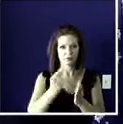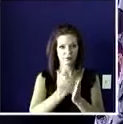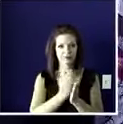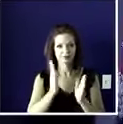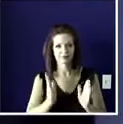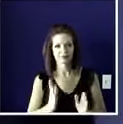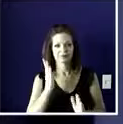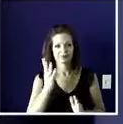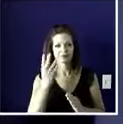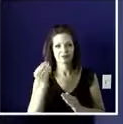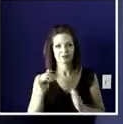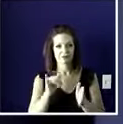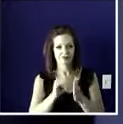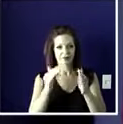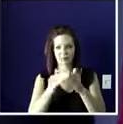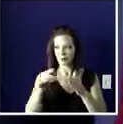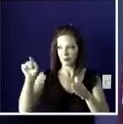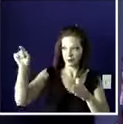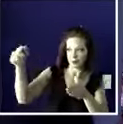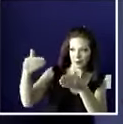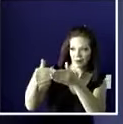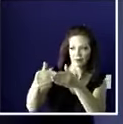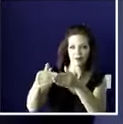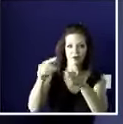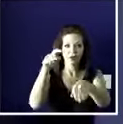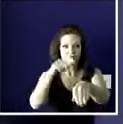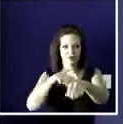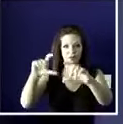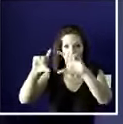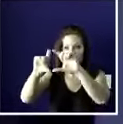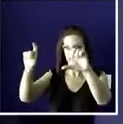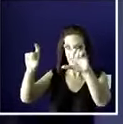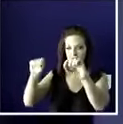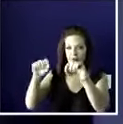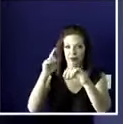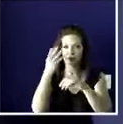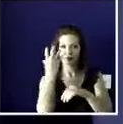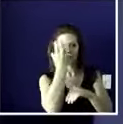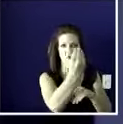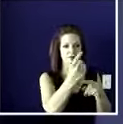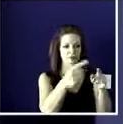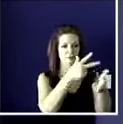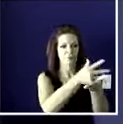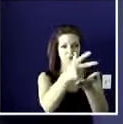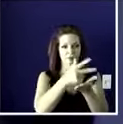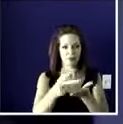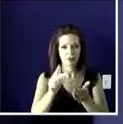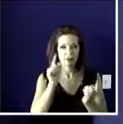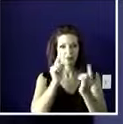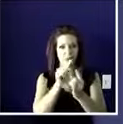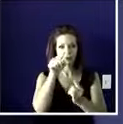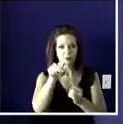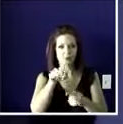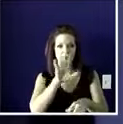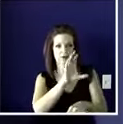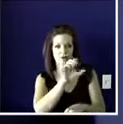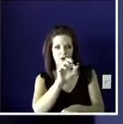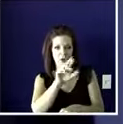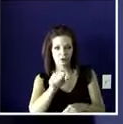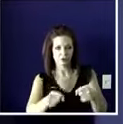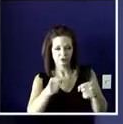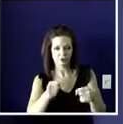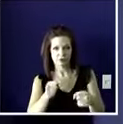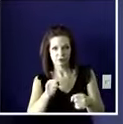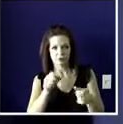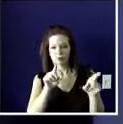corner right back there where the clock is and right out to the parking lots. They will meet you at the cars. In addition to being an